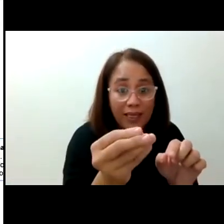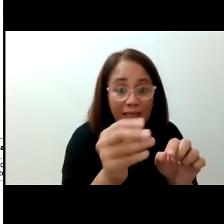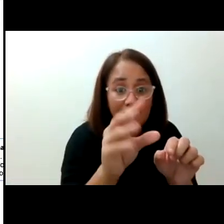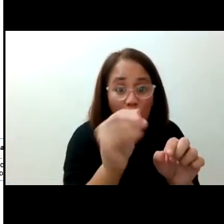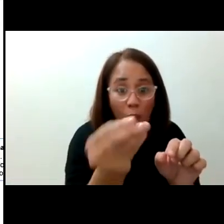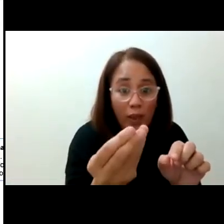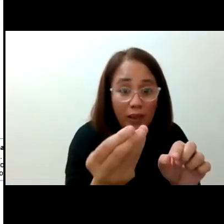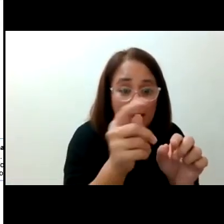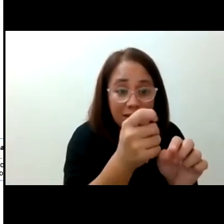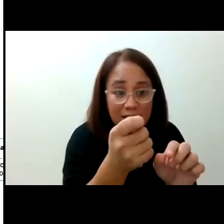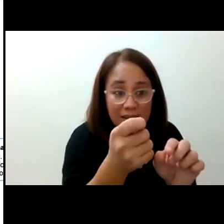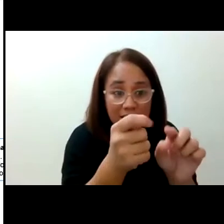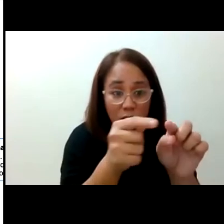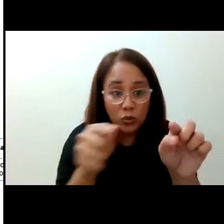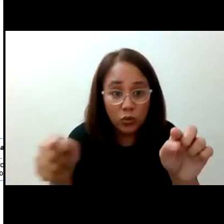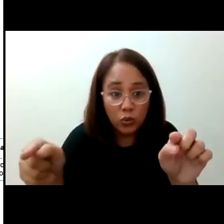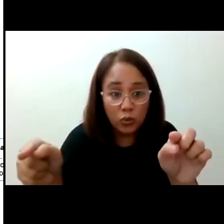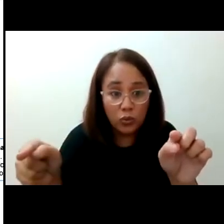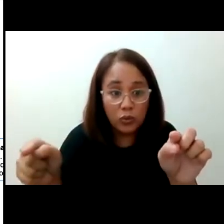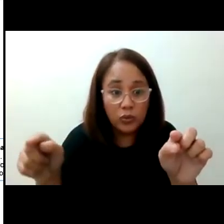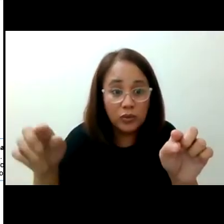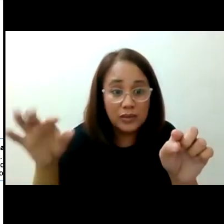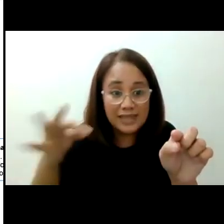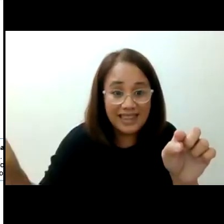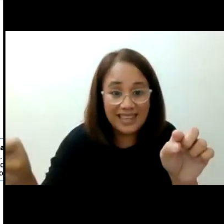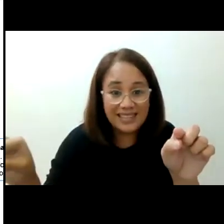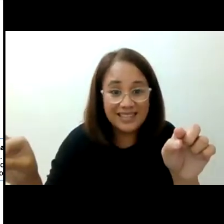Yes, keep going.